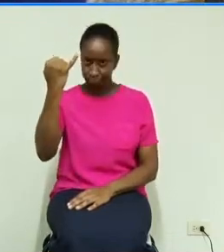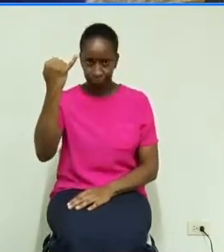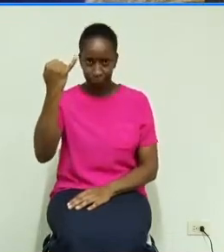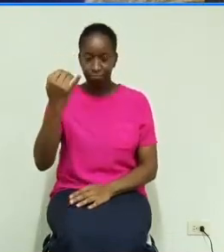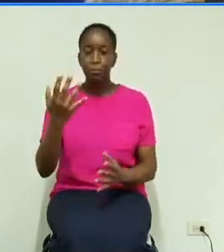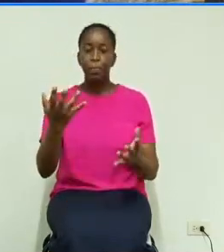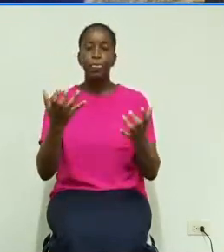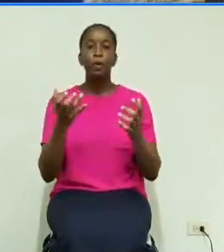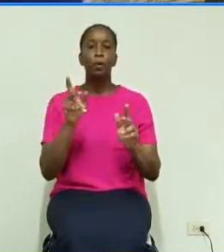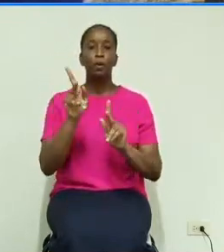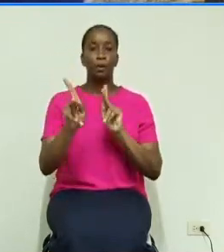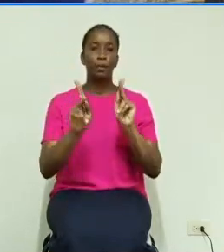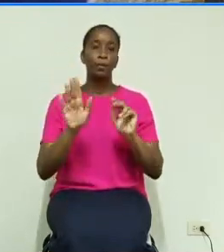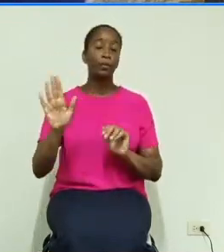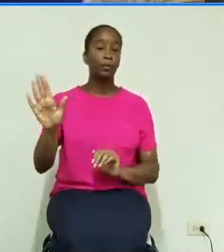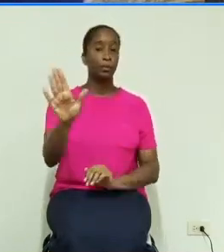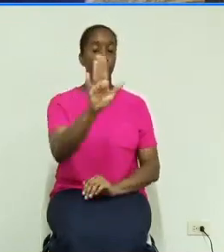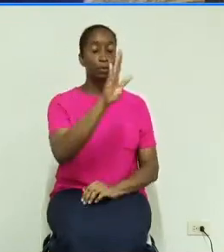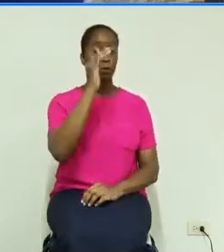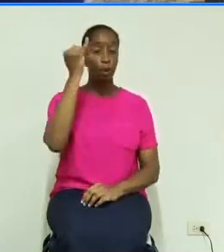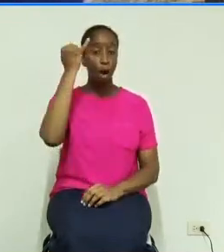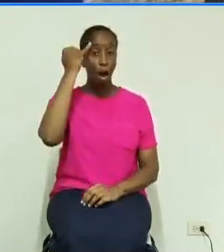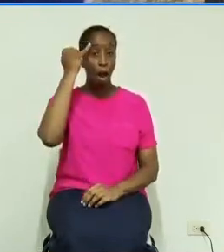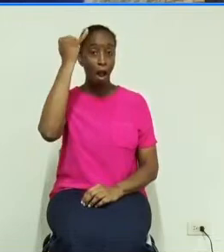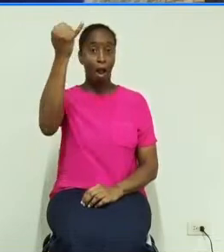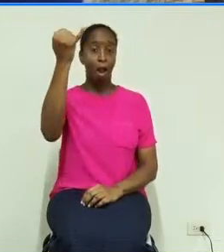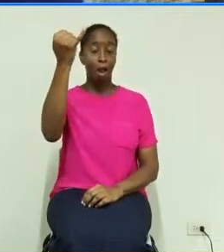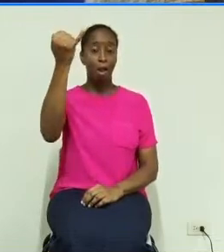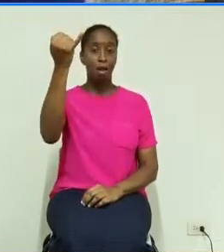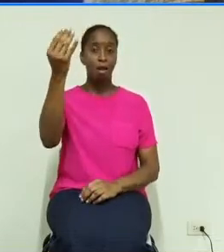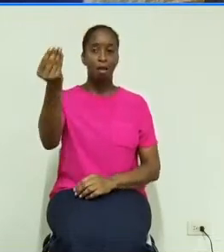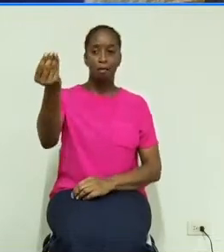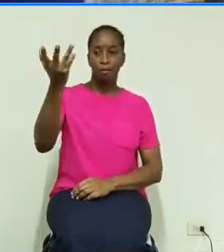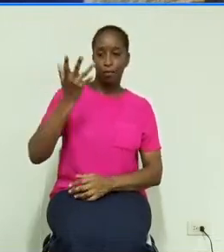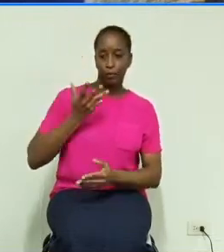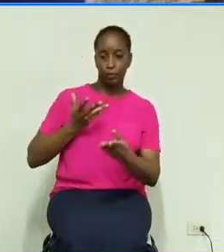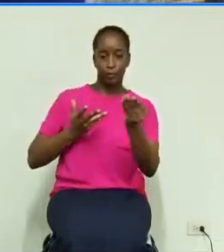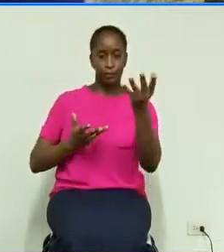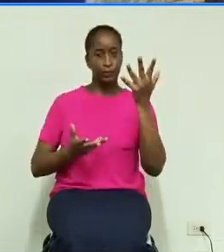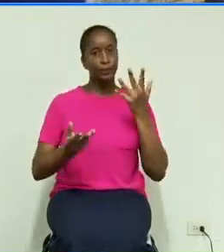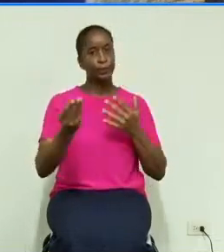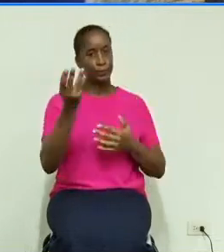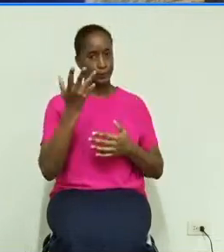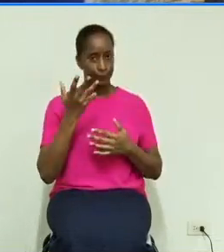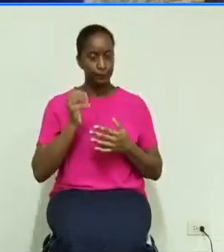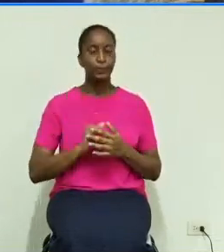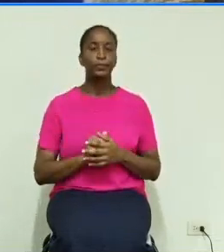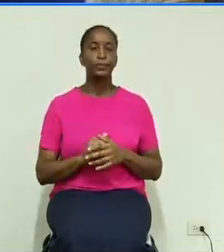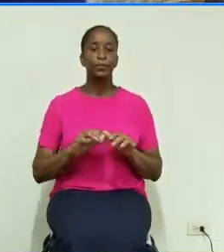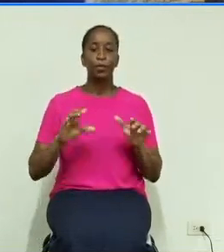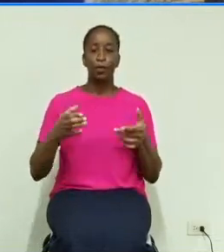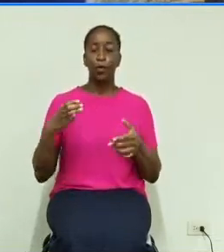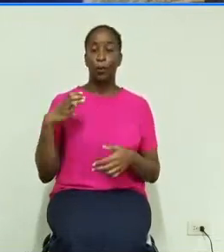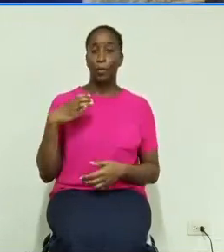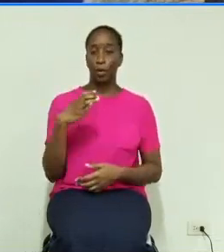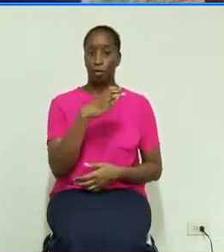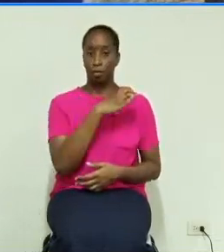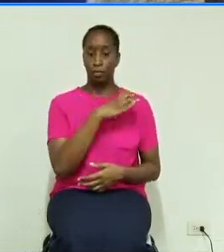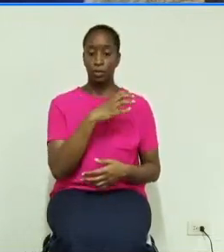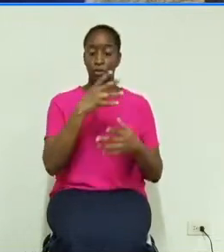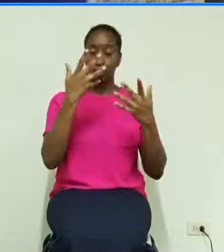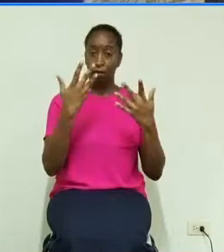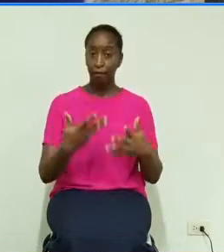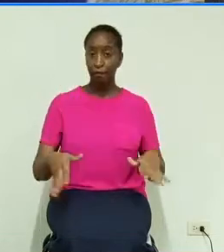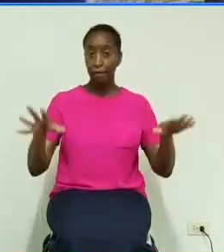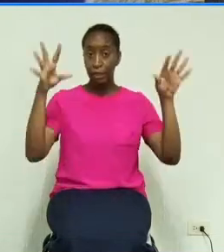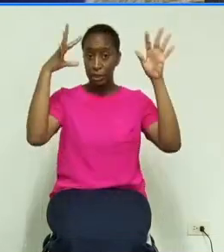to the public that the Commission has not come to any conclusions on any matters. We may have